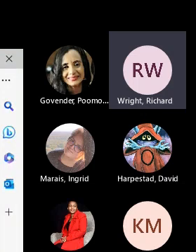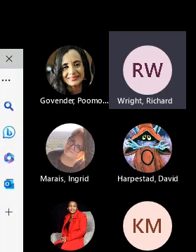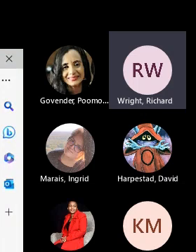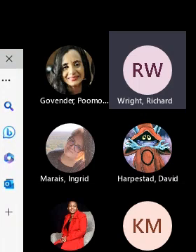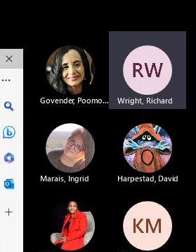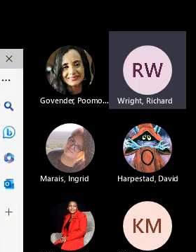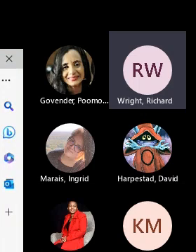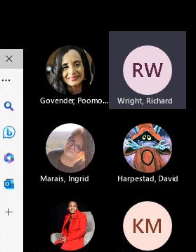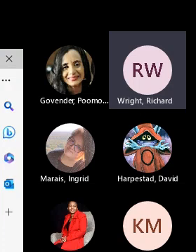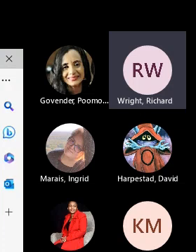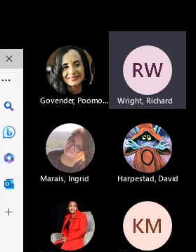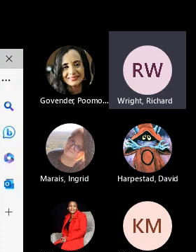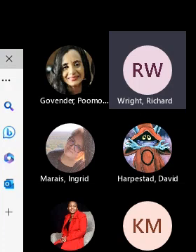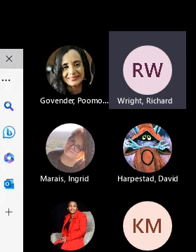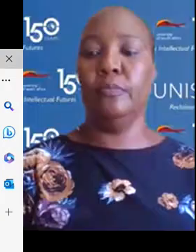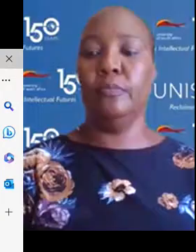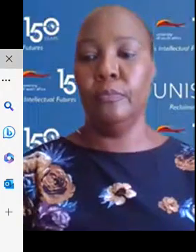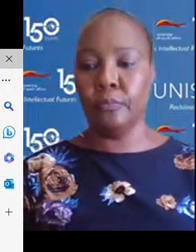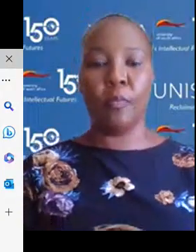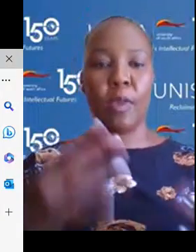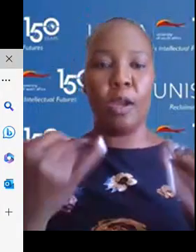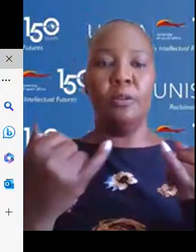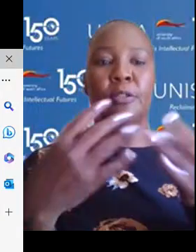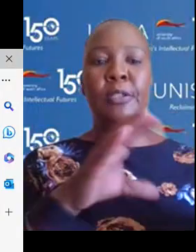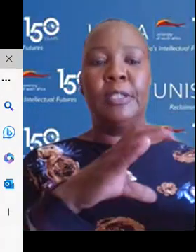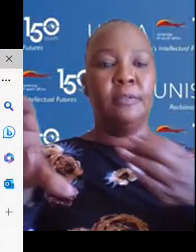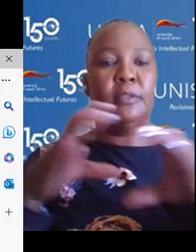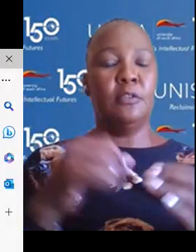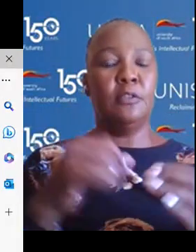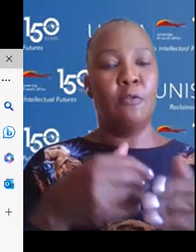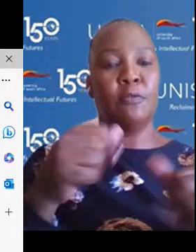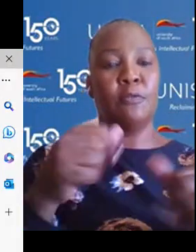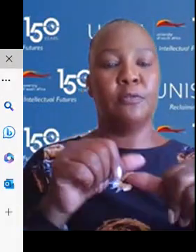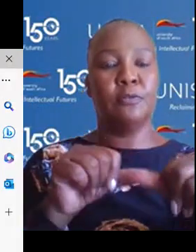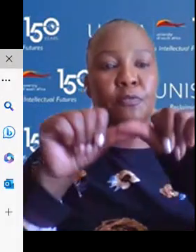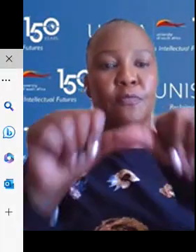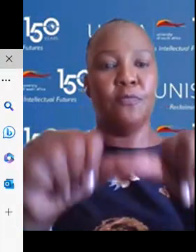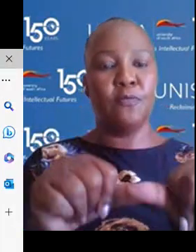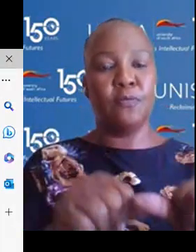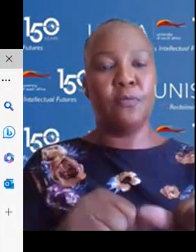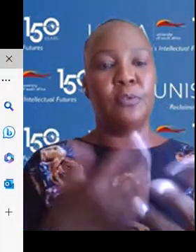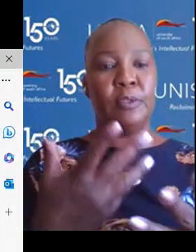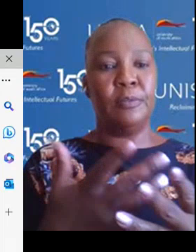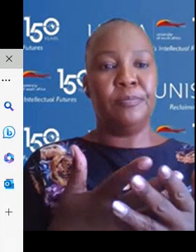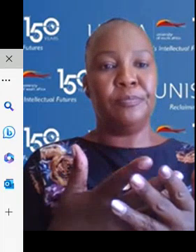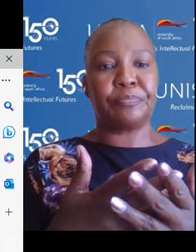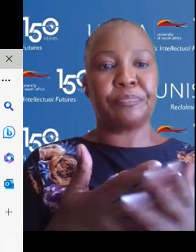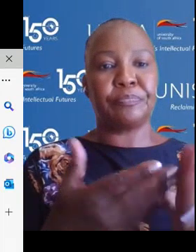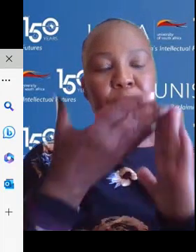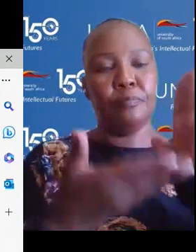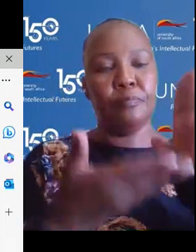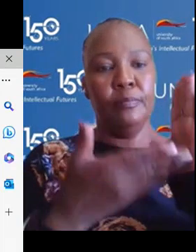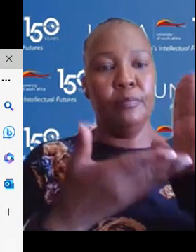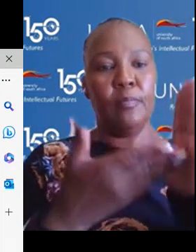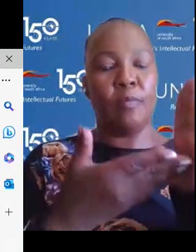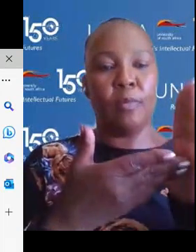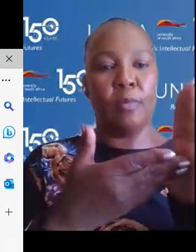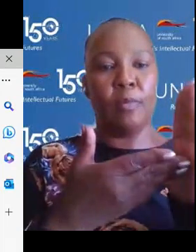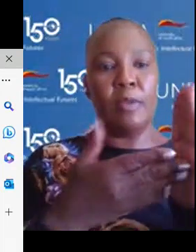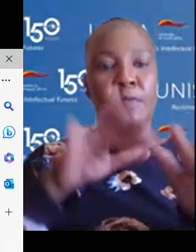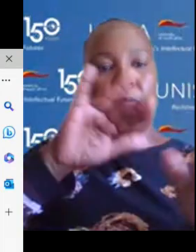instance, we will follow the steps that's on here. So very important with this session is if you fall behind,